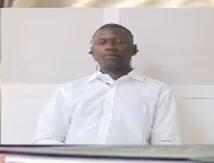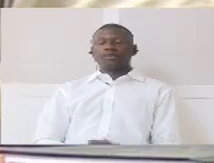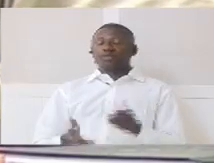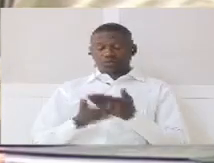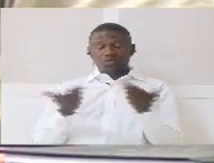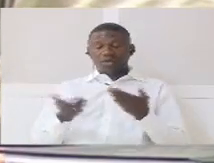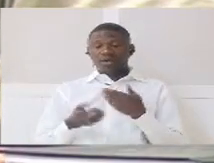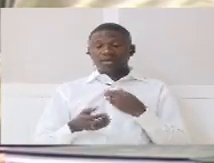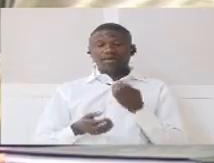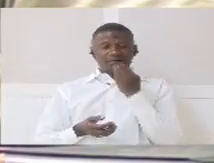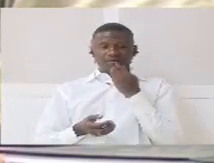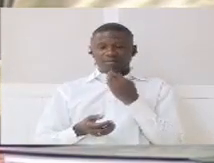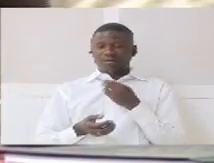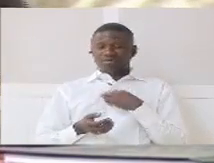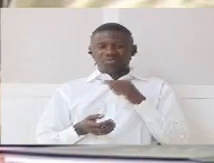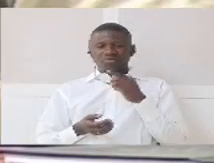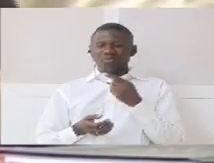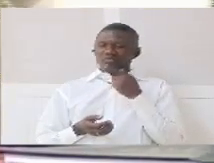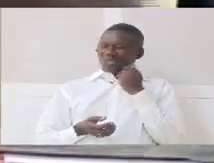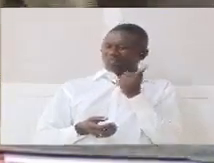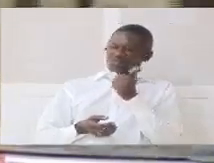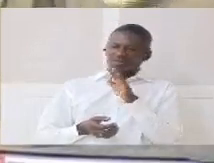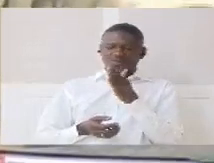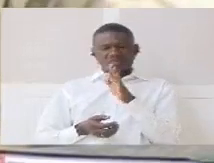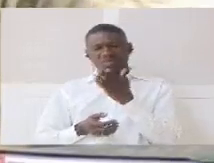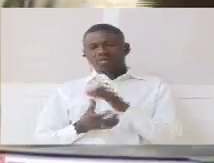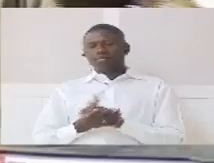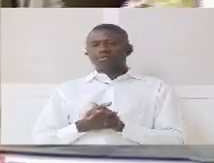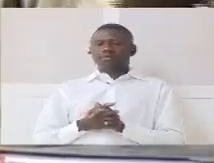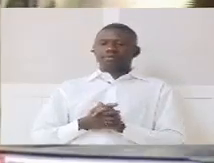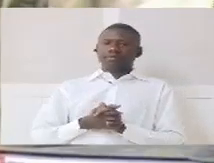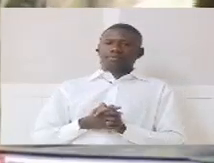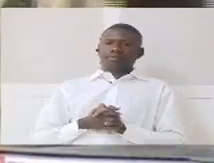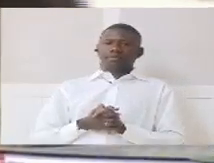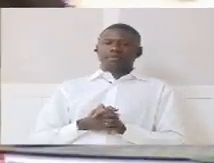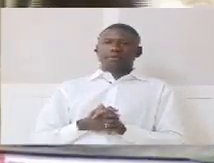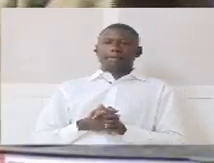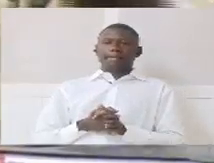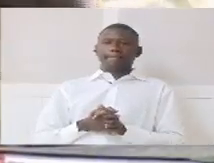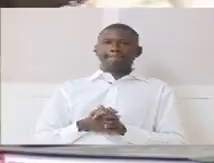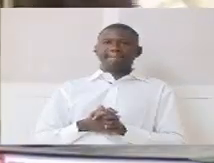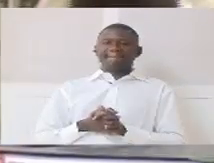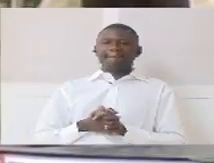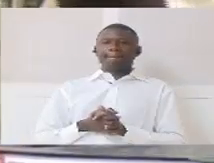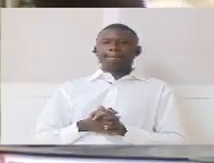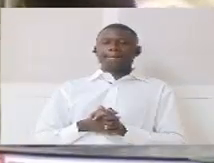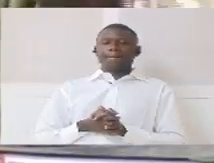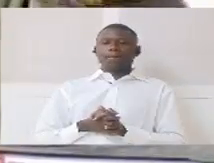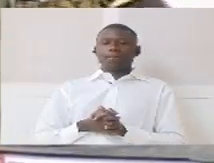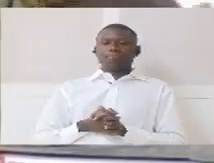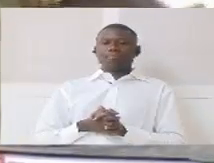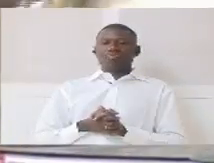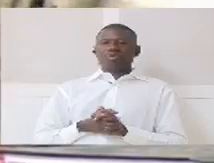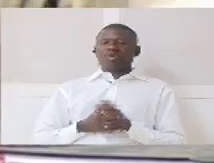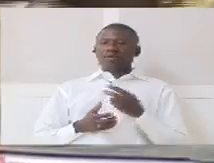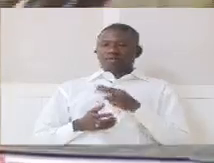why even the food, if you look at the quality, it is because always poor. The whole prison rule, not at up to 1,000, or 900, 800 plus. If